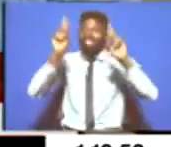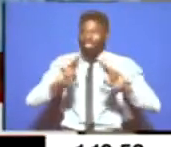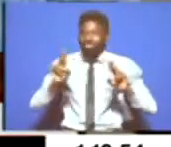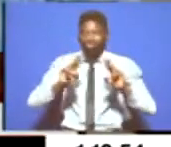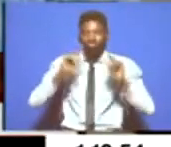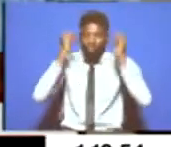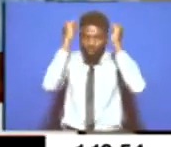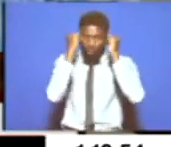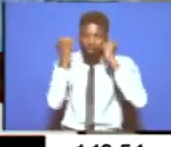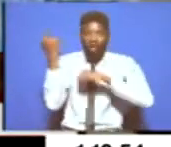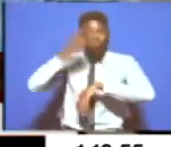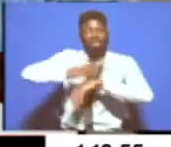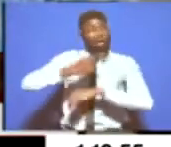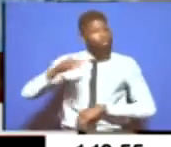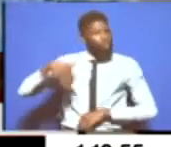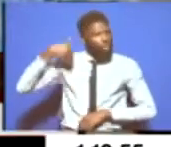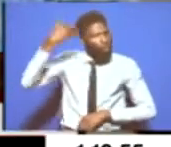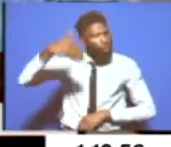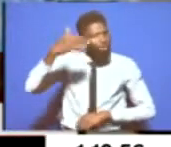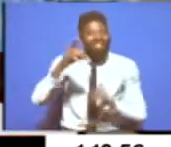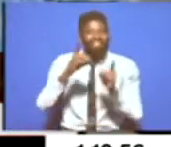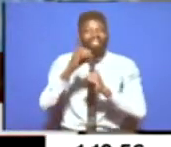on 13th February every year.